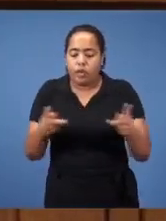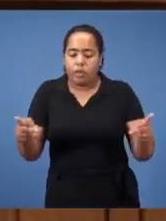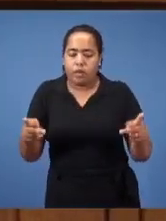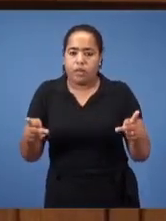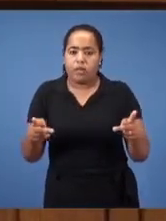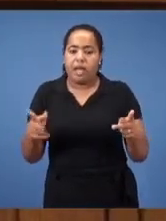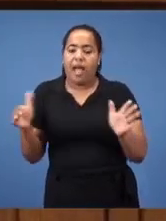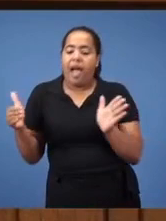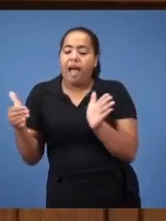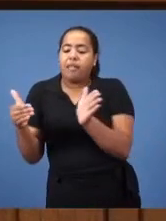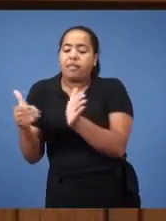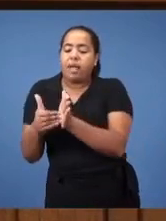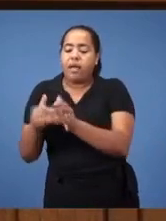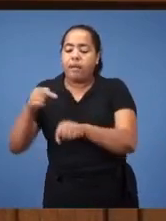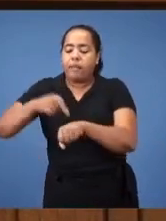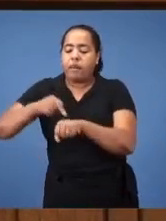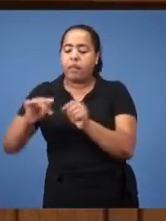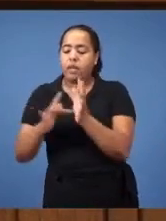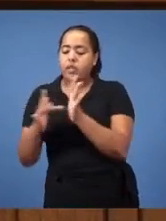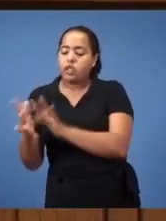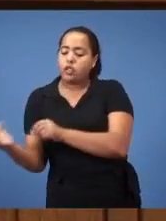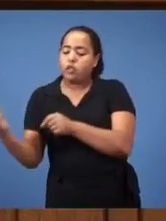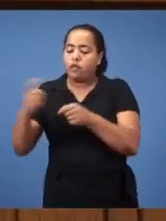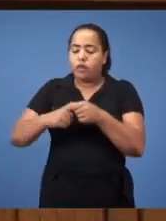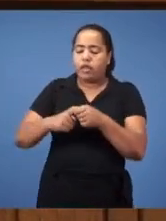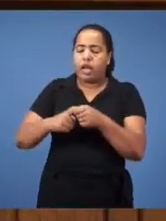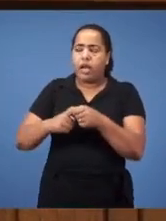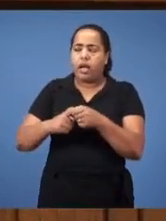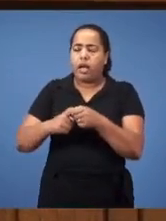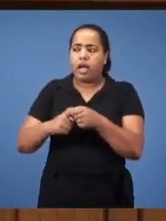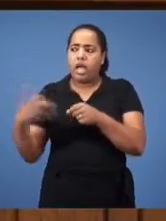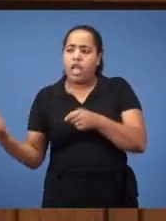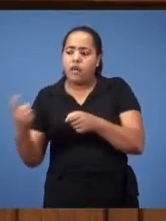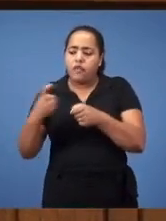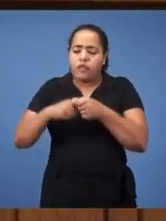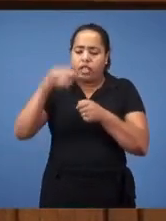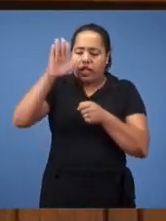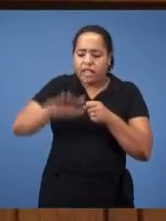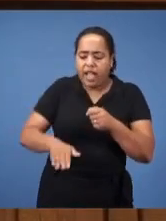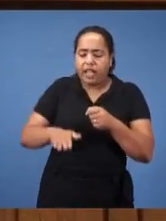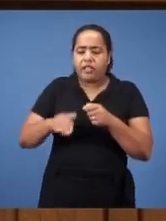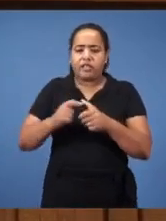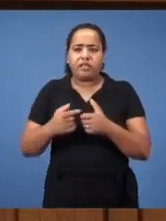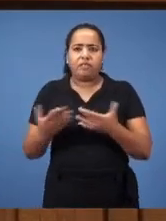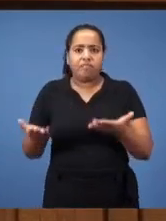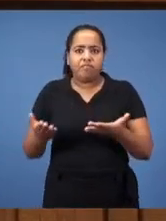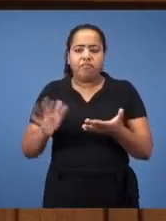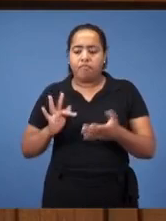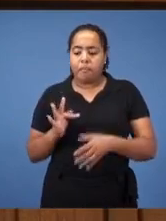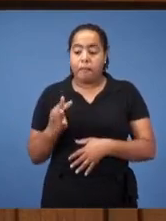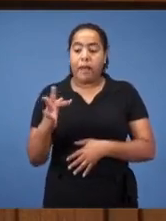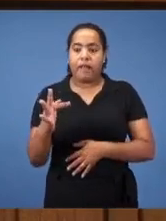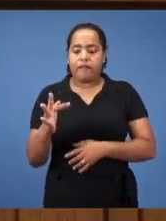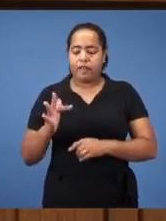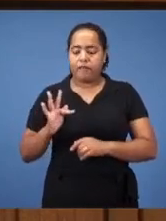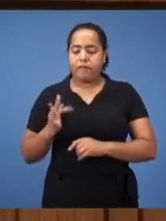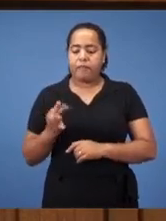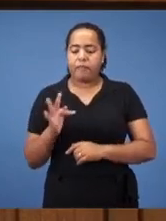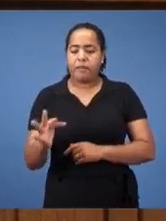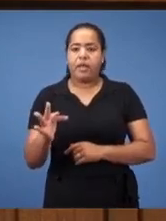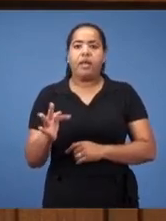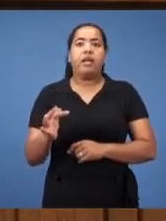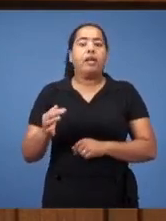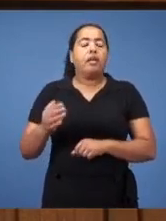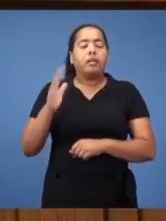relations. Until I come, when is Jesus coming? I will come late. Well, the word says